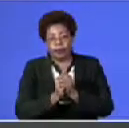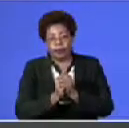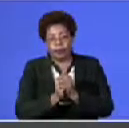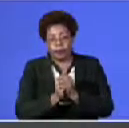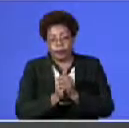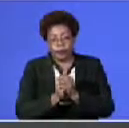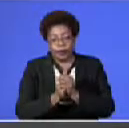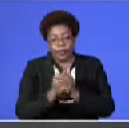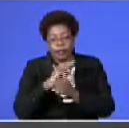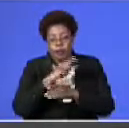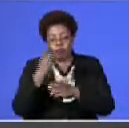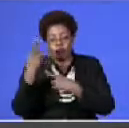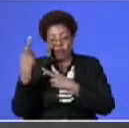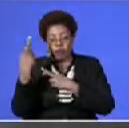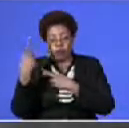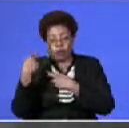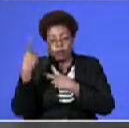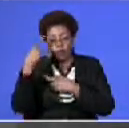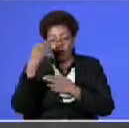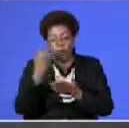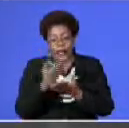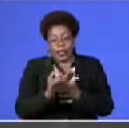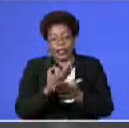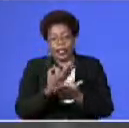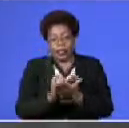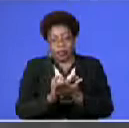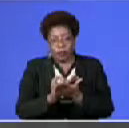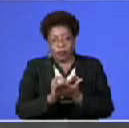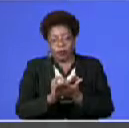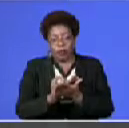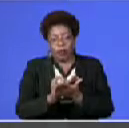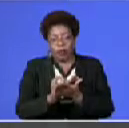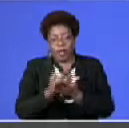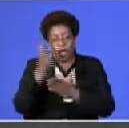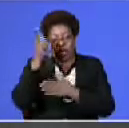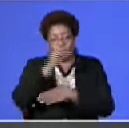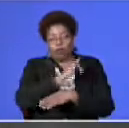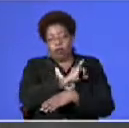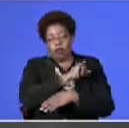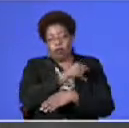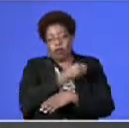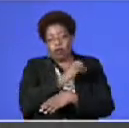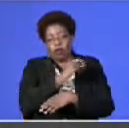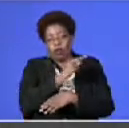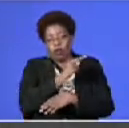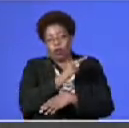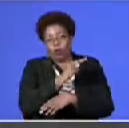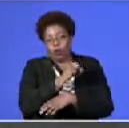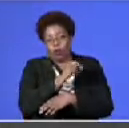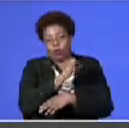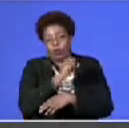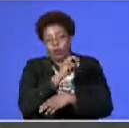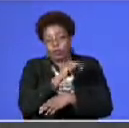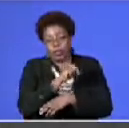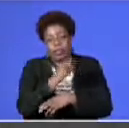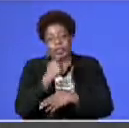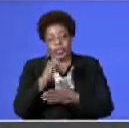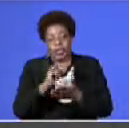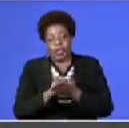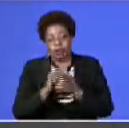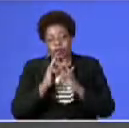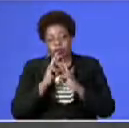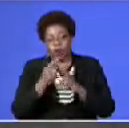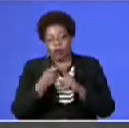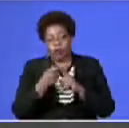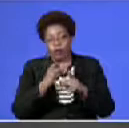Meantime, Minister with Responsibility for Financial Services, the Honorable Ellsworth Johnson, said his team was floored by the response